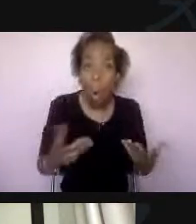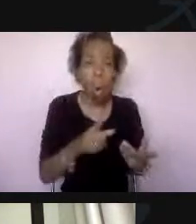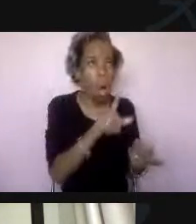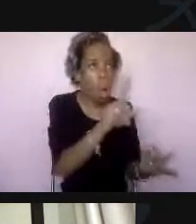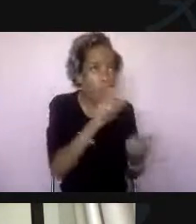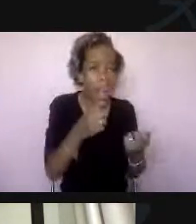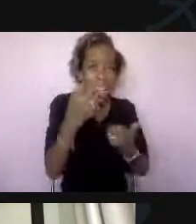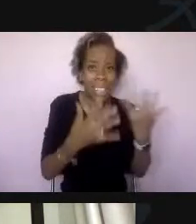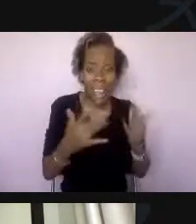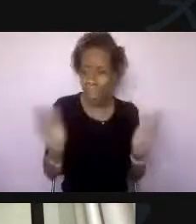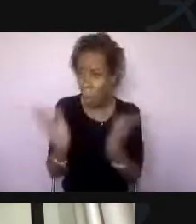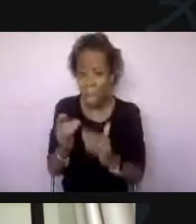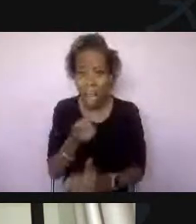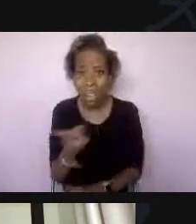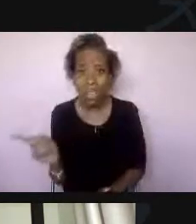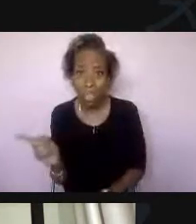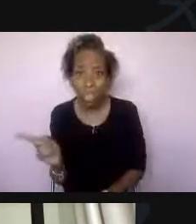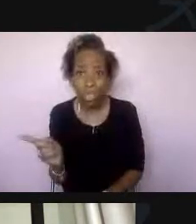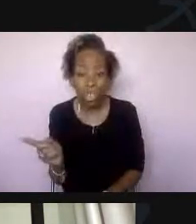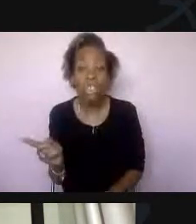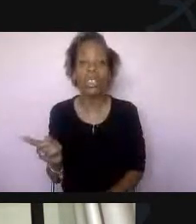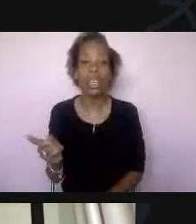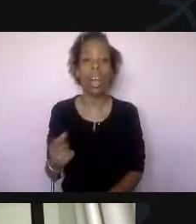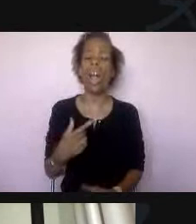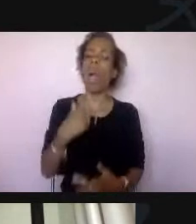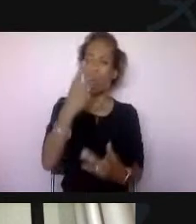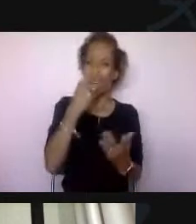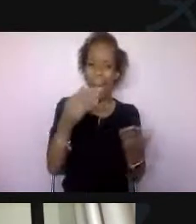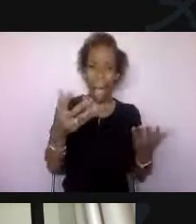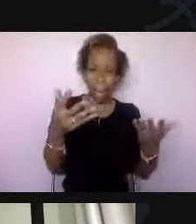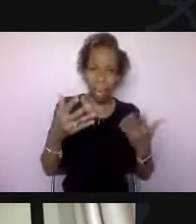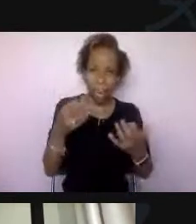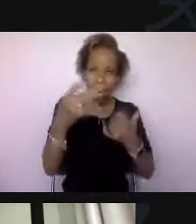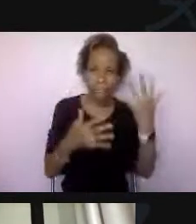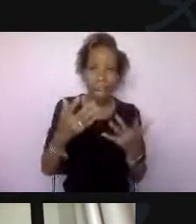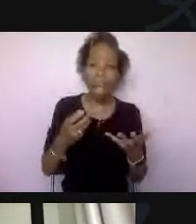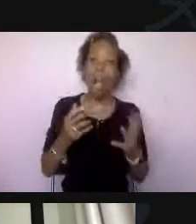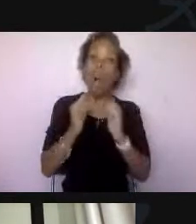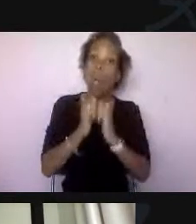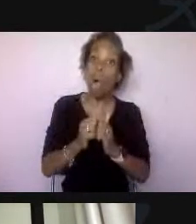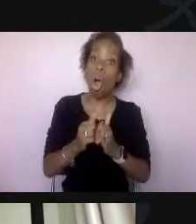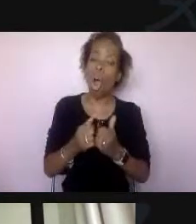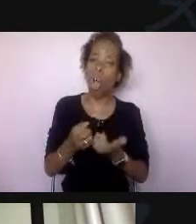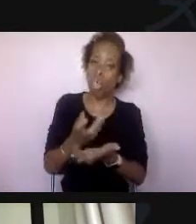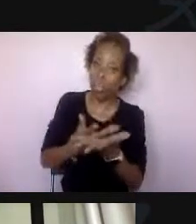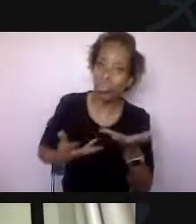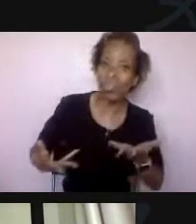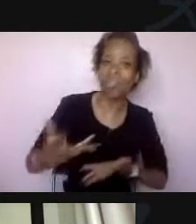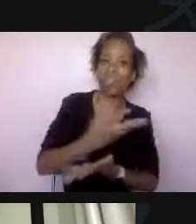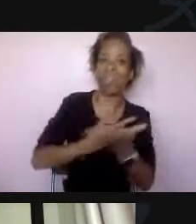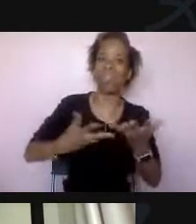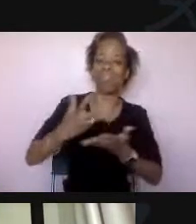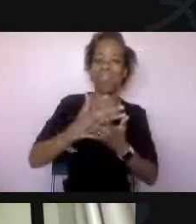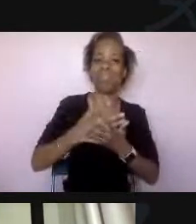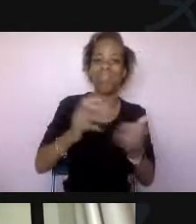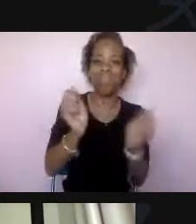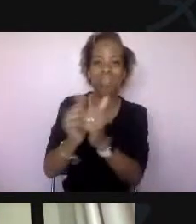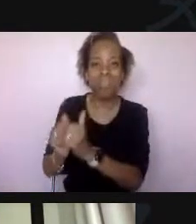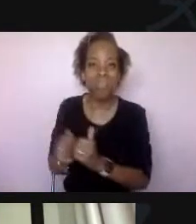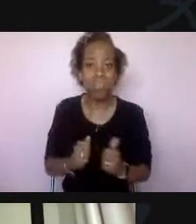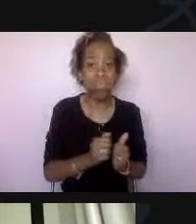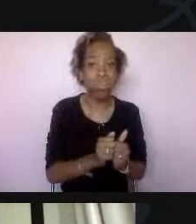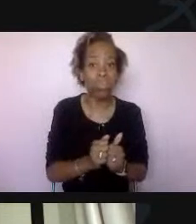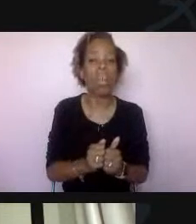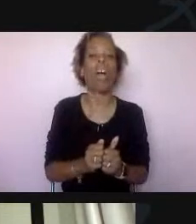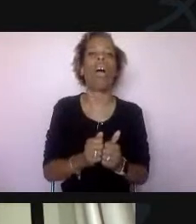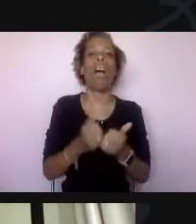we can use that data, I think, really, really well to have a good discourse with members and to have a meaningful and effective